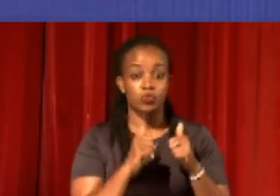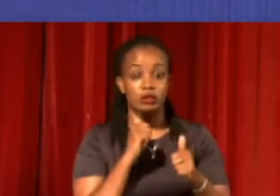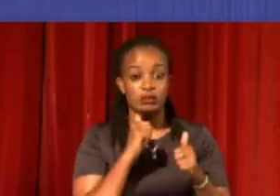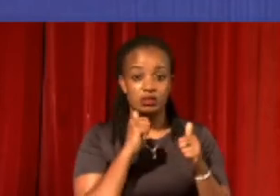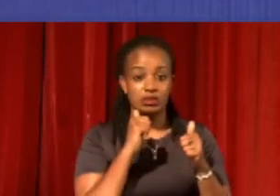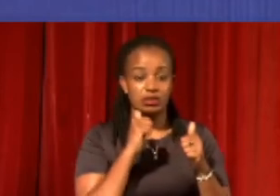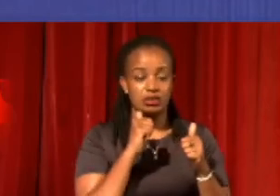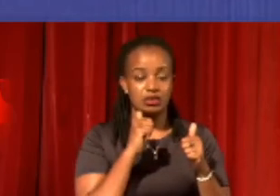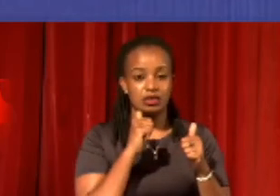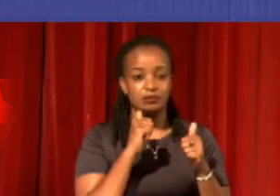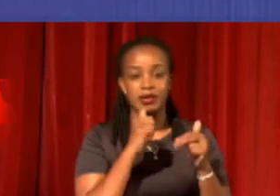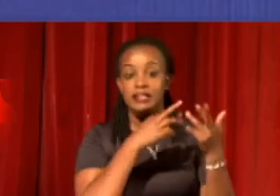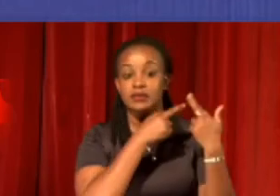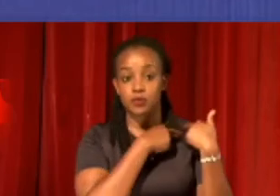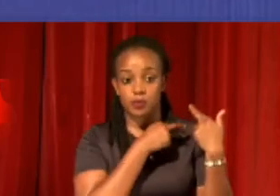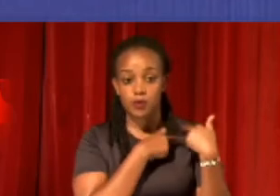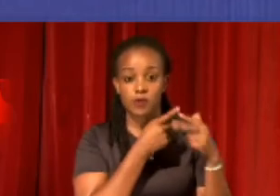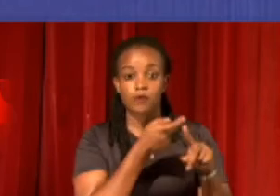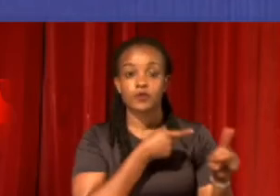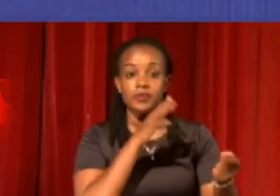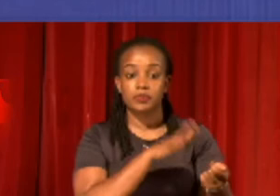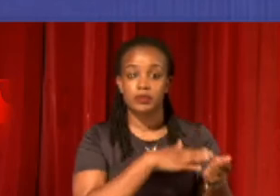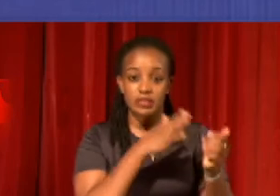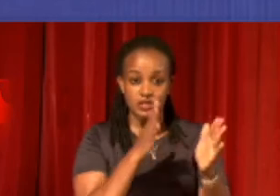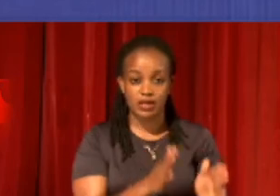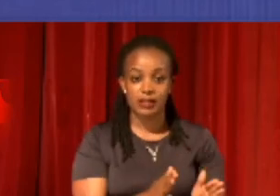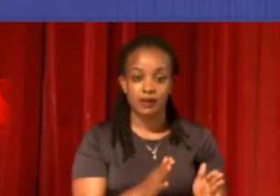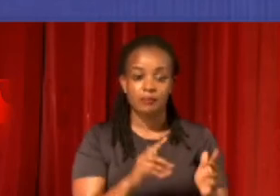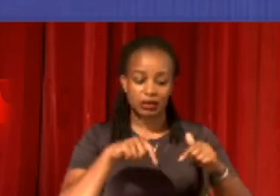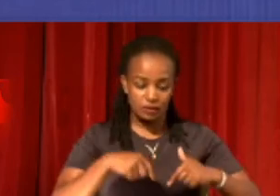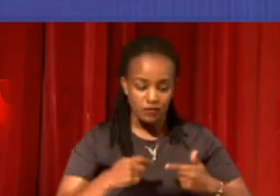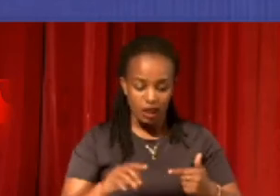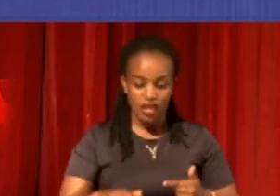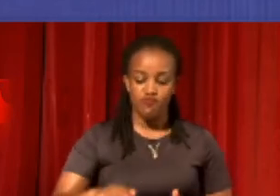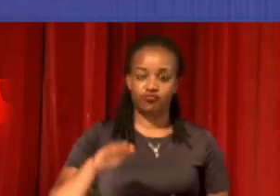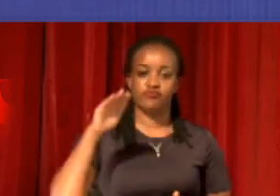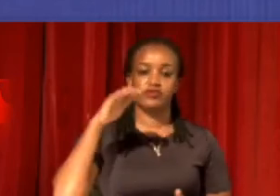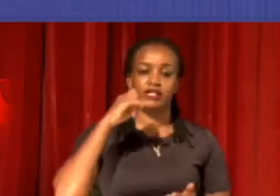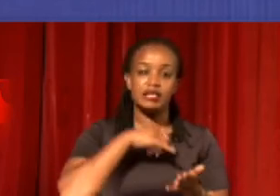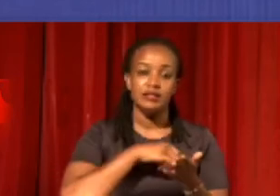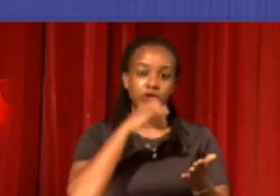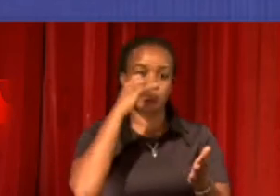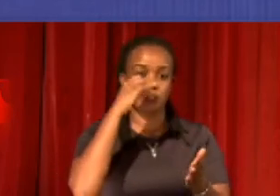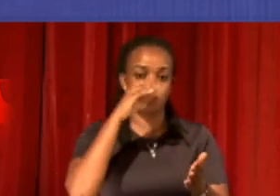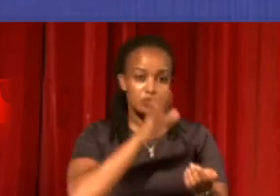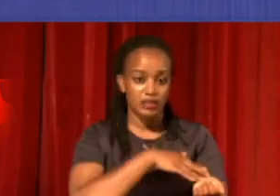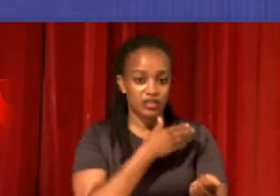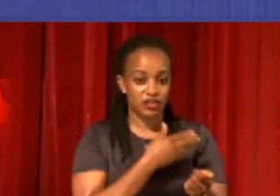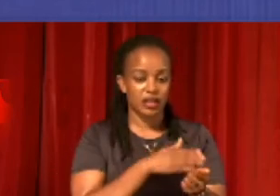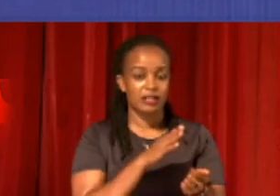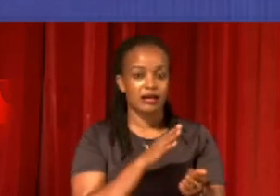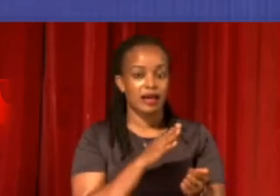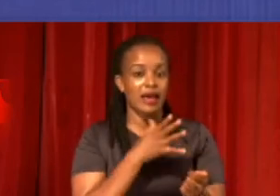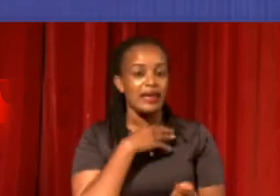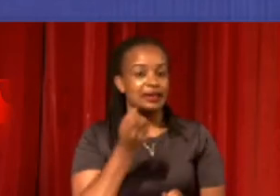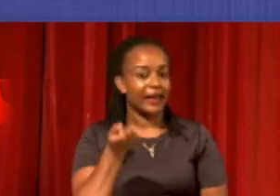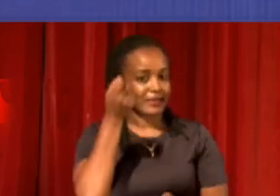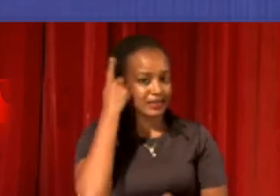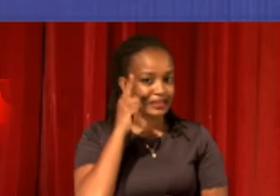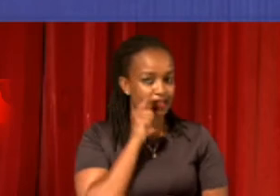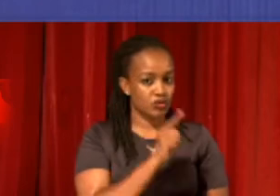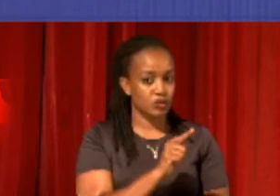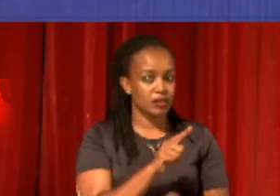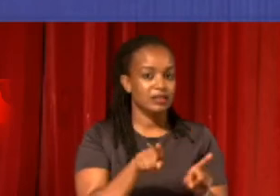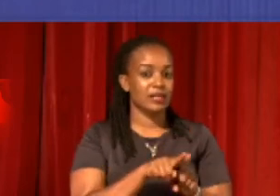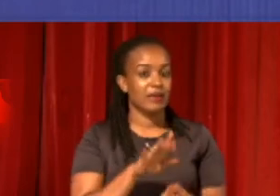industry. I'm one of you. I have grown up in the industry. I have made my journey in the industry. So I understand you, I feel